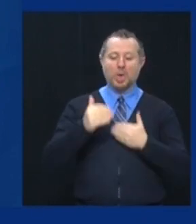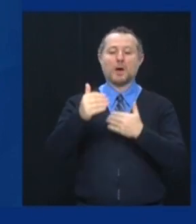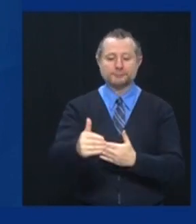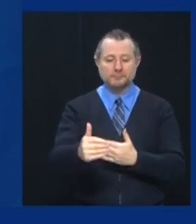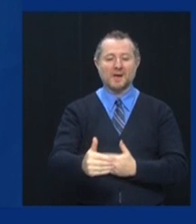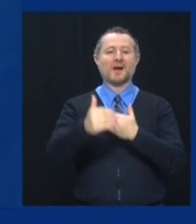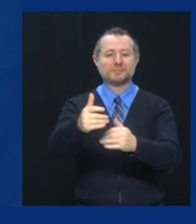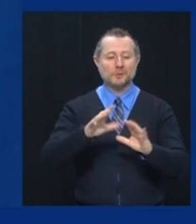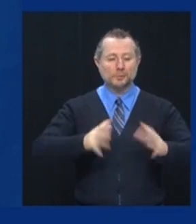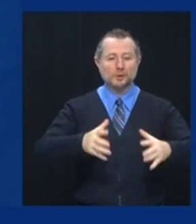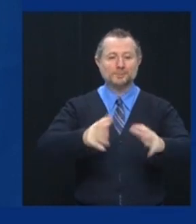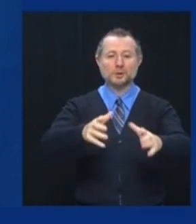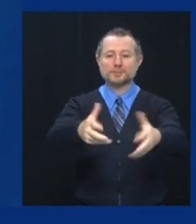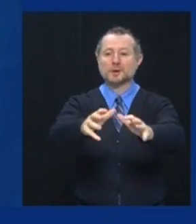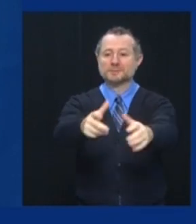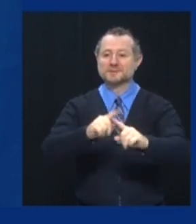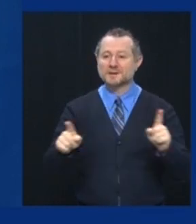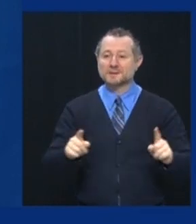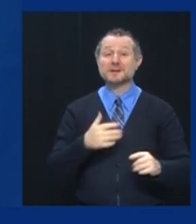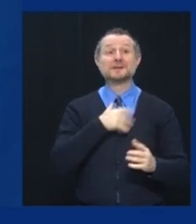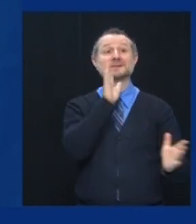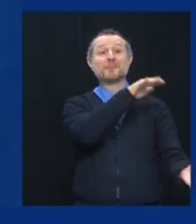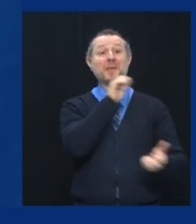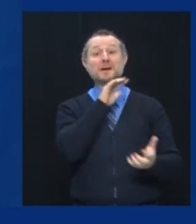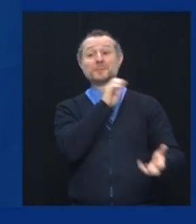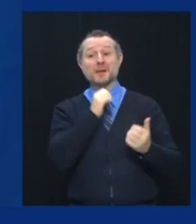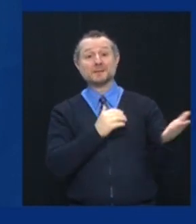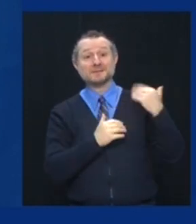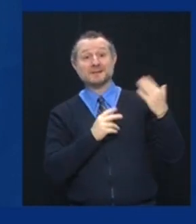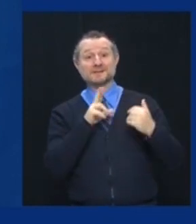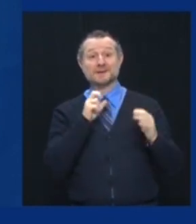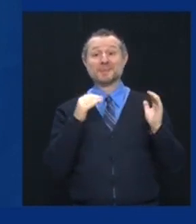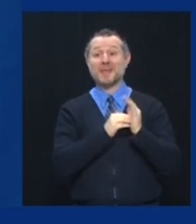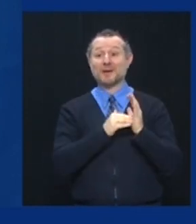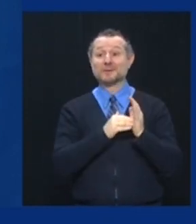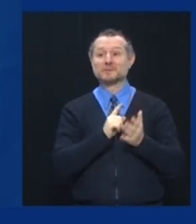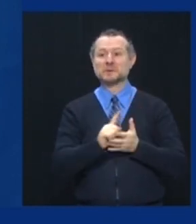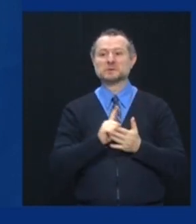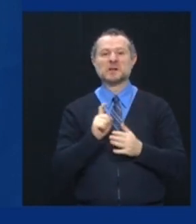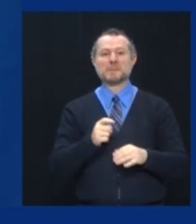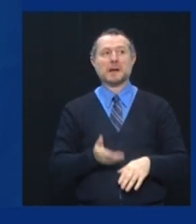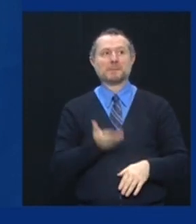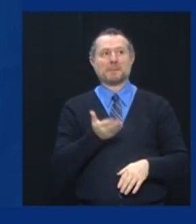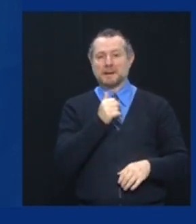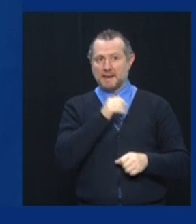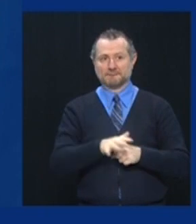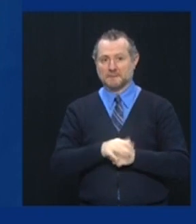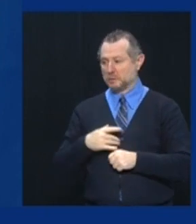to increase. And the supply rate is the limiting factor now.